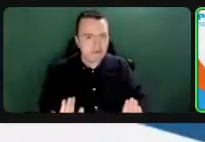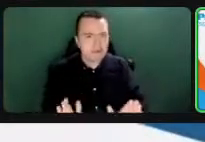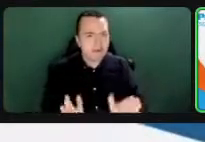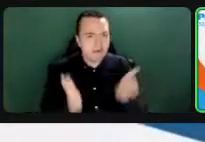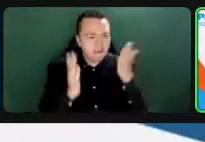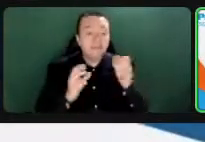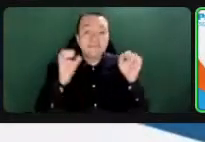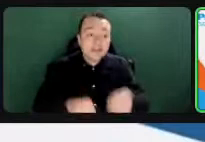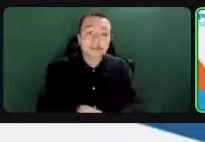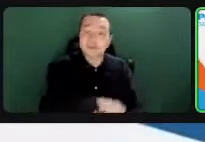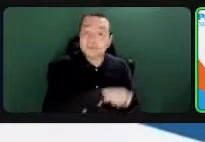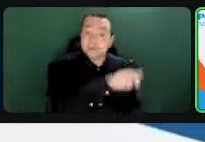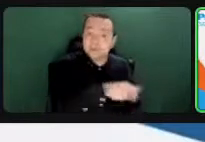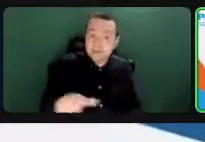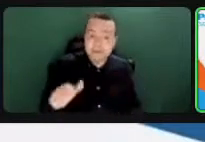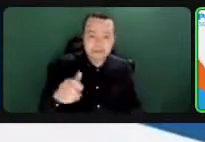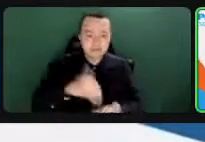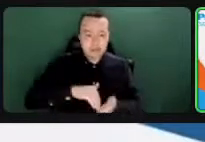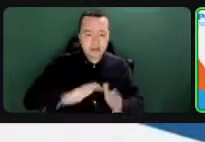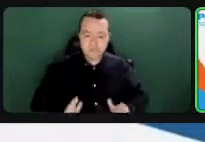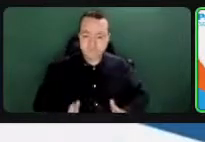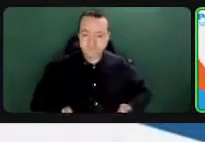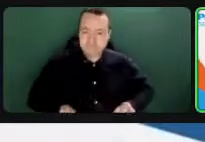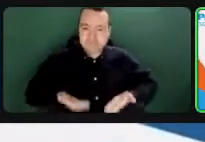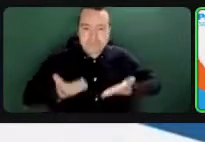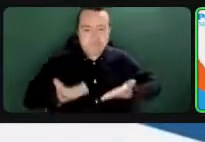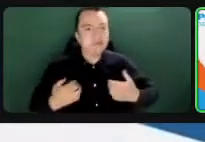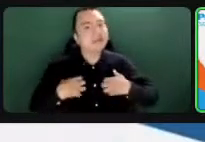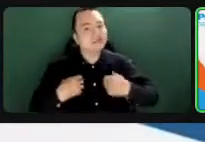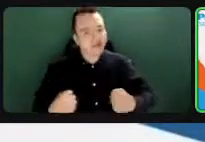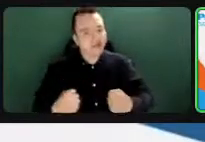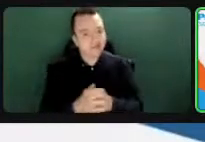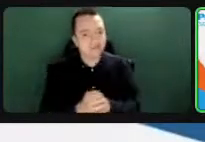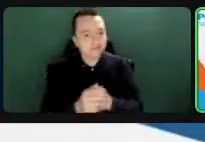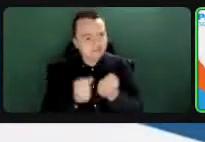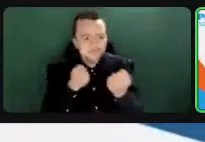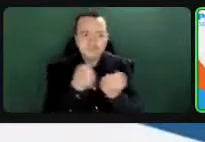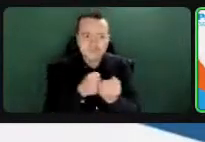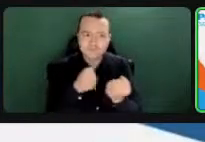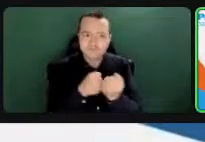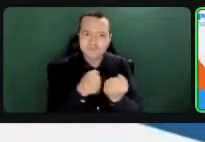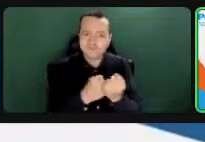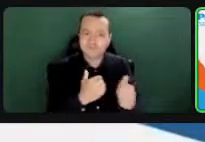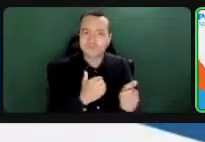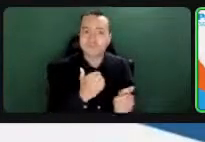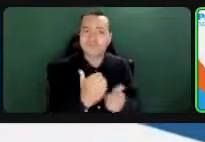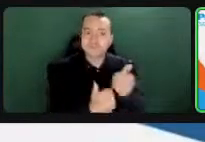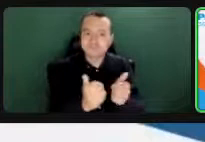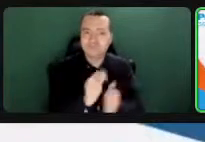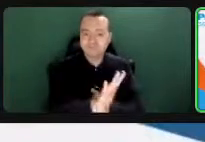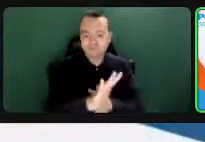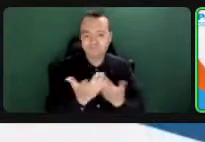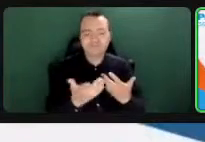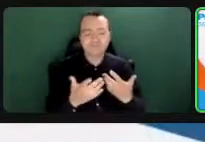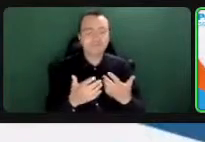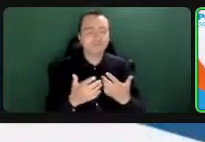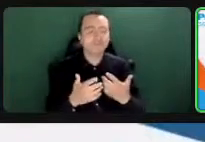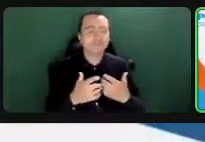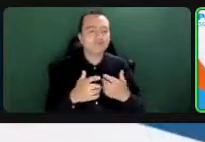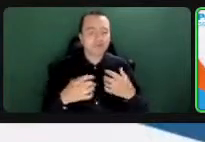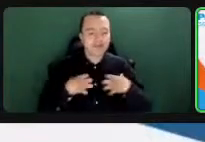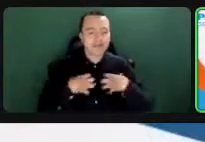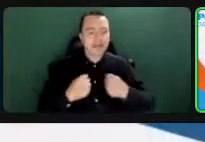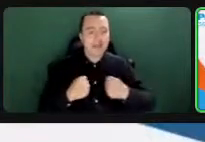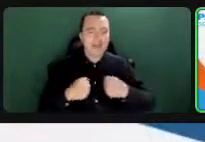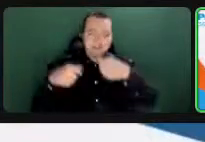them as we move in the development of health systems to address their needs. PAHO and Evidence Aid have been collaborating